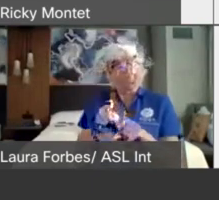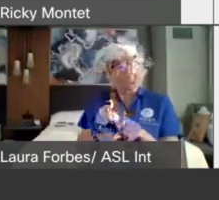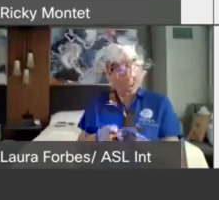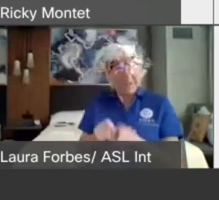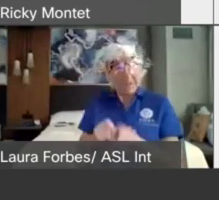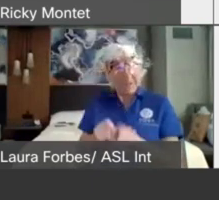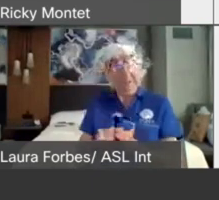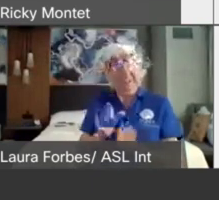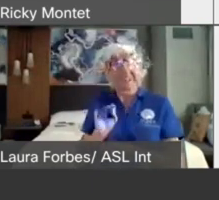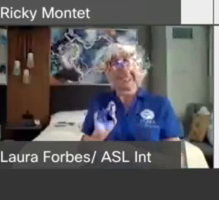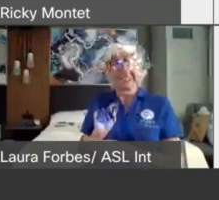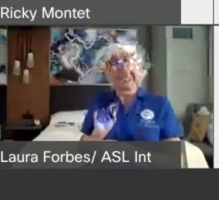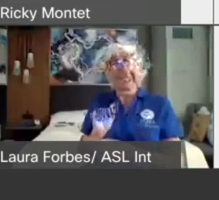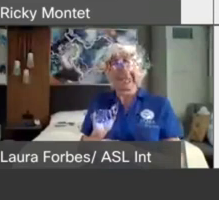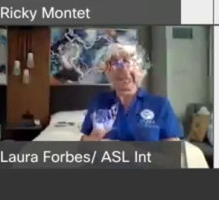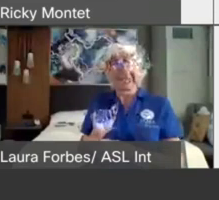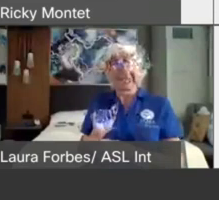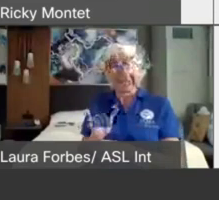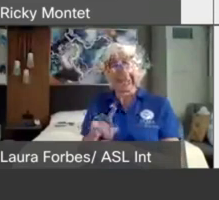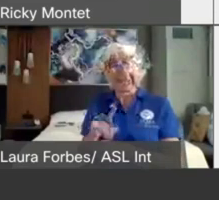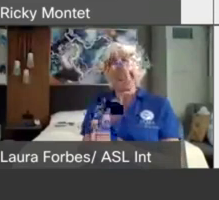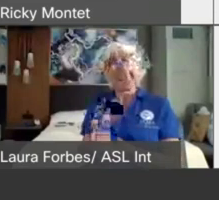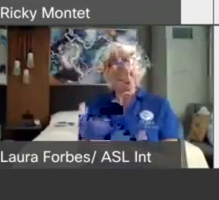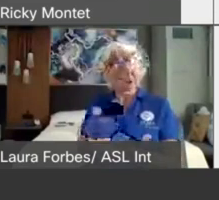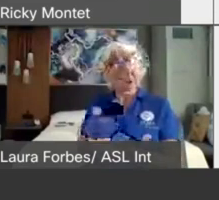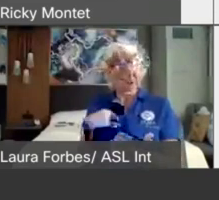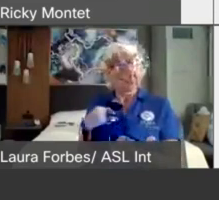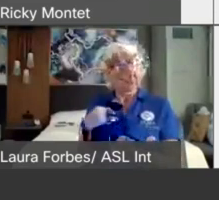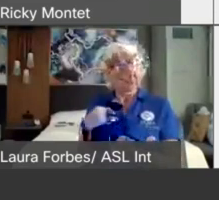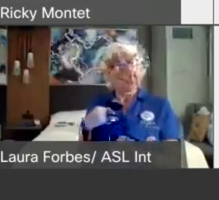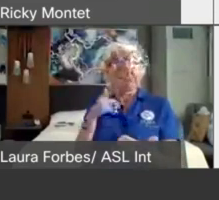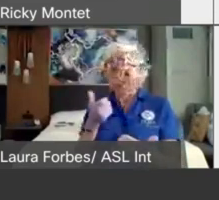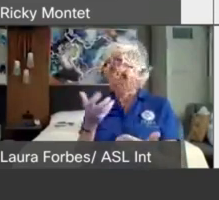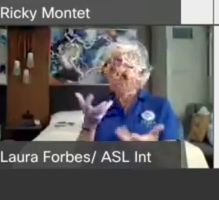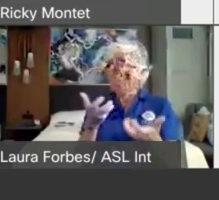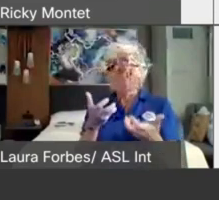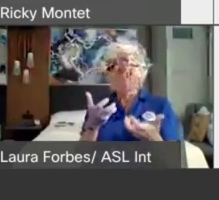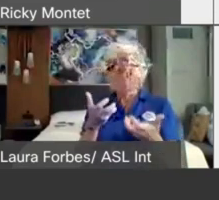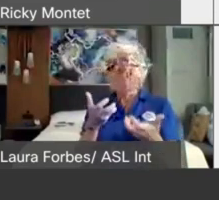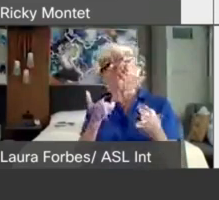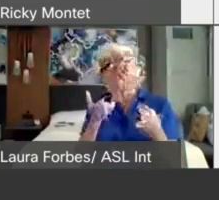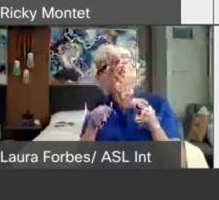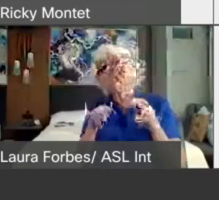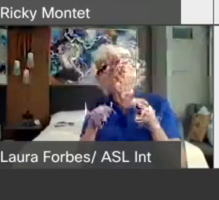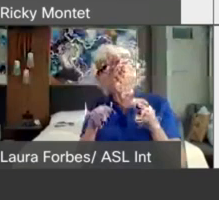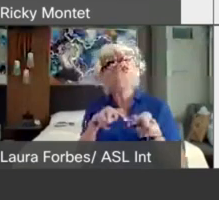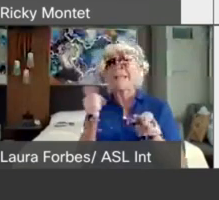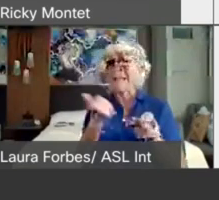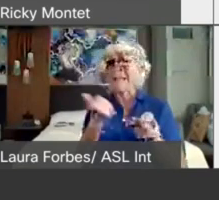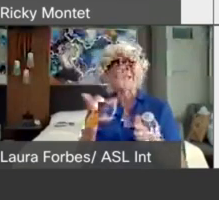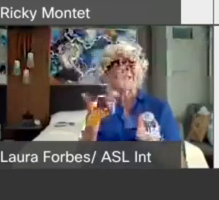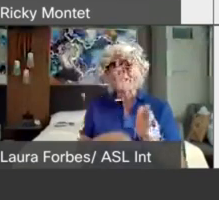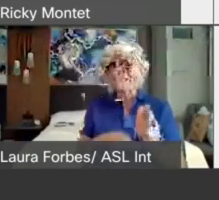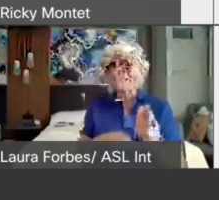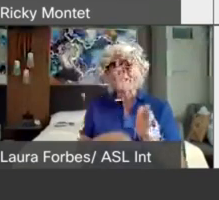apply because we want to be able to review and address any possible expenses that anybody had related to the